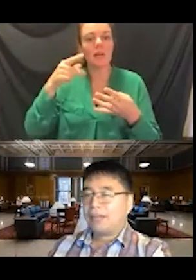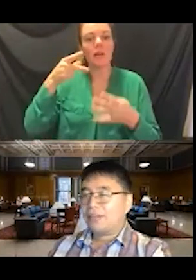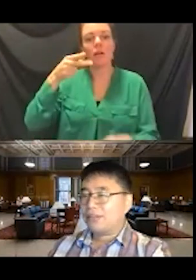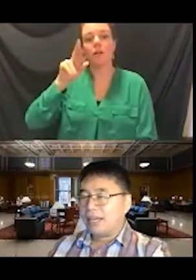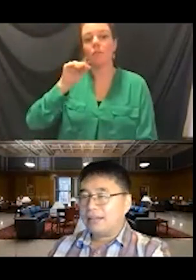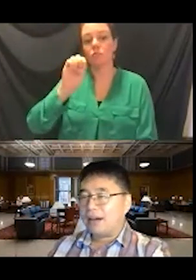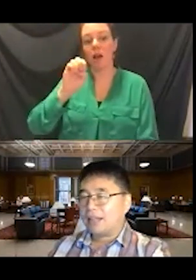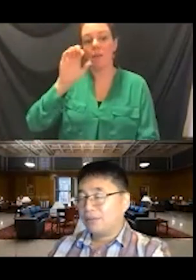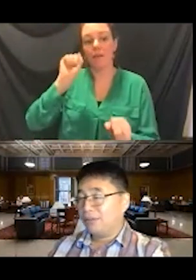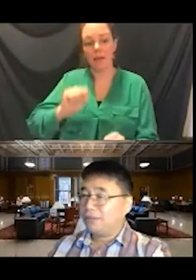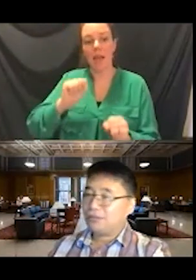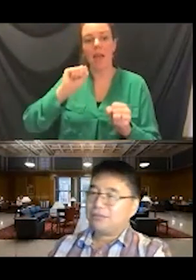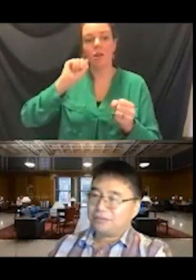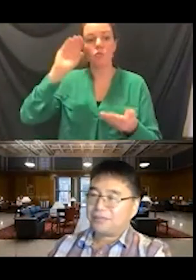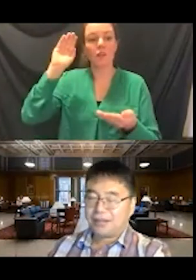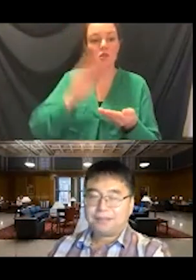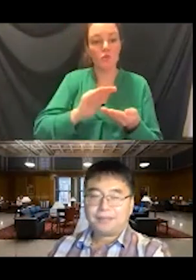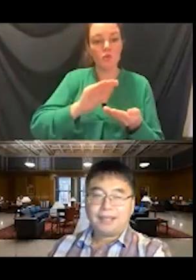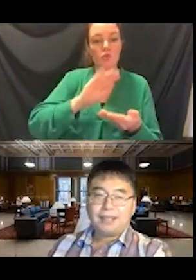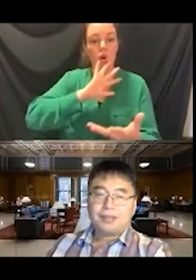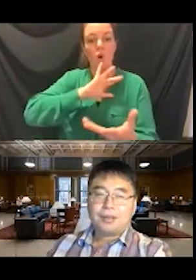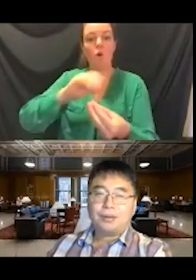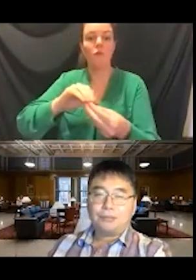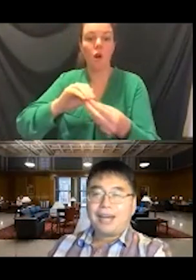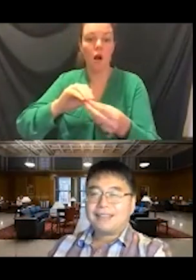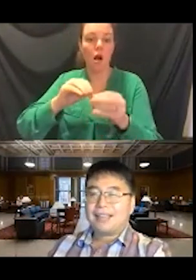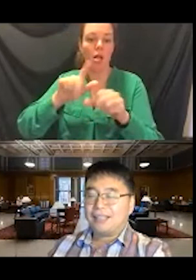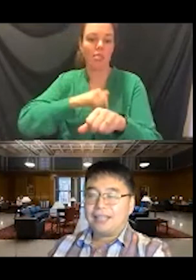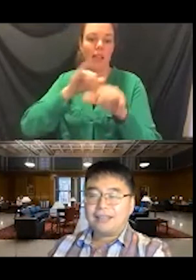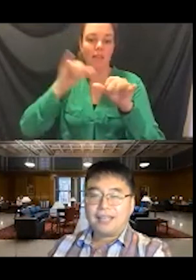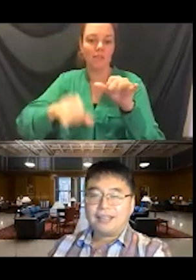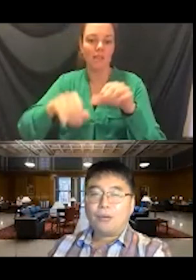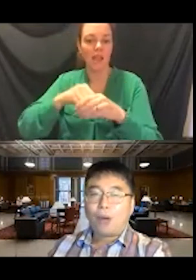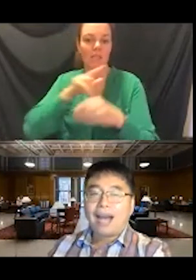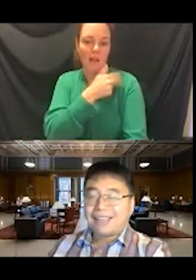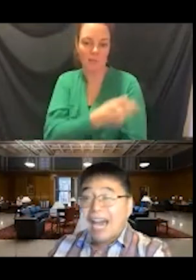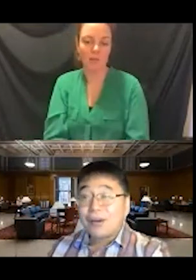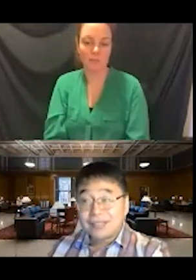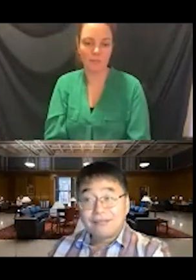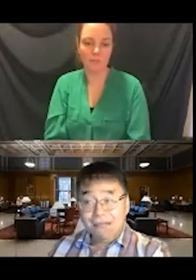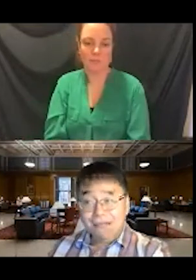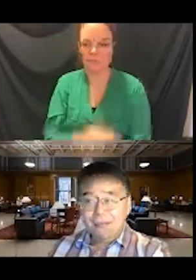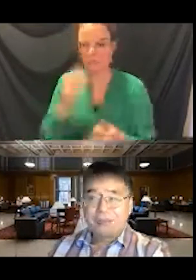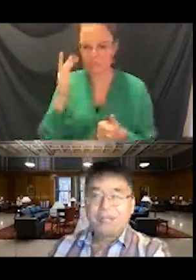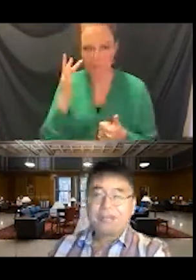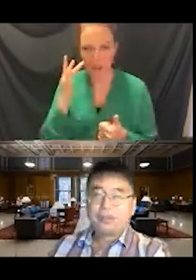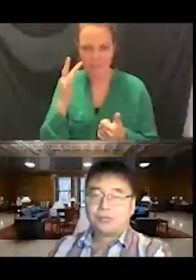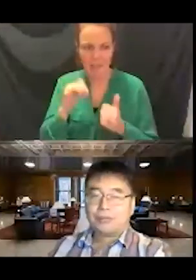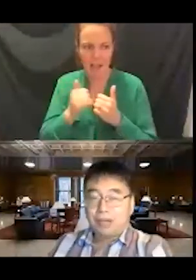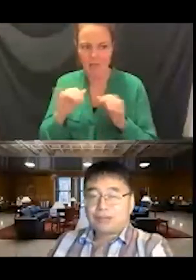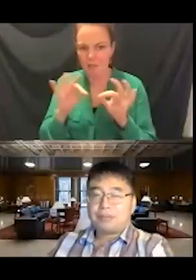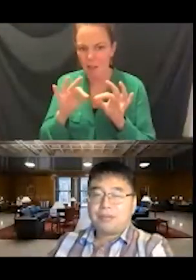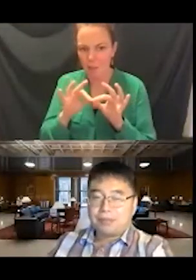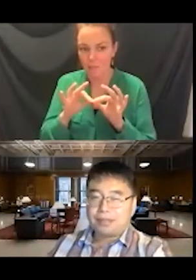overall length of stay and hospital readmissions, right? So why is that? And why and how is that valuable, right? So